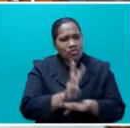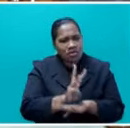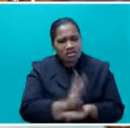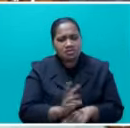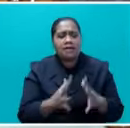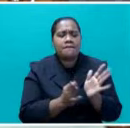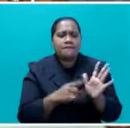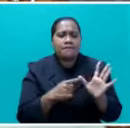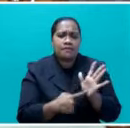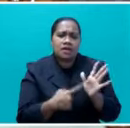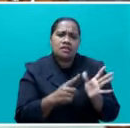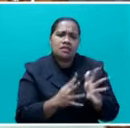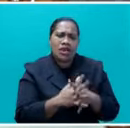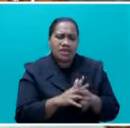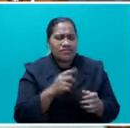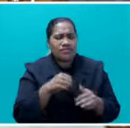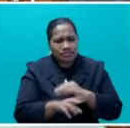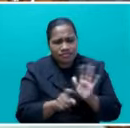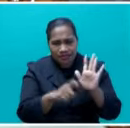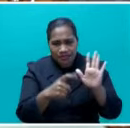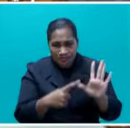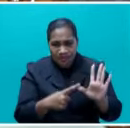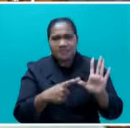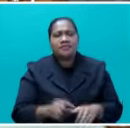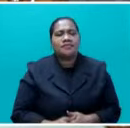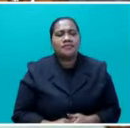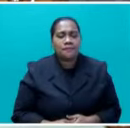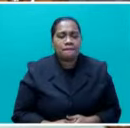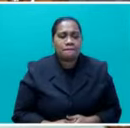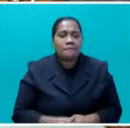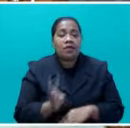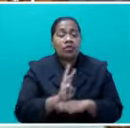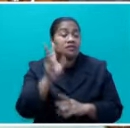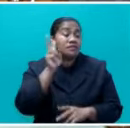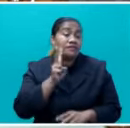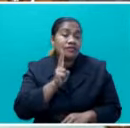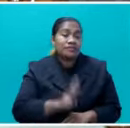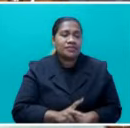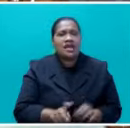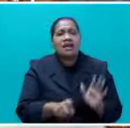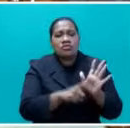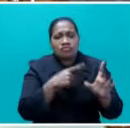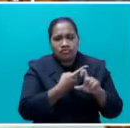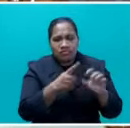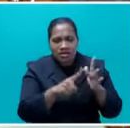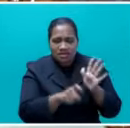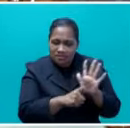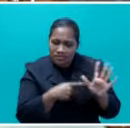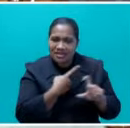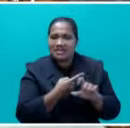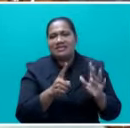Matawai Levu, Boroto, Maduveni, Wailesi with Vodafone. Rakiraki town, nearby areas, FBC with